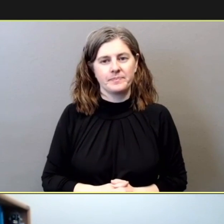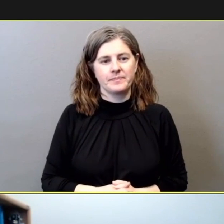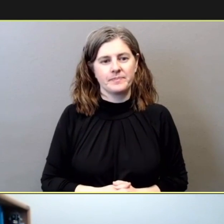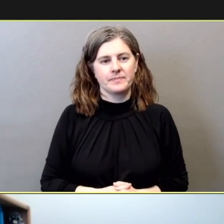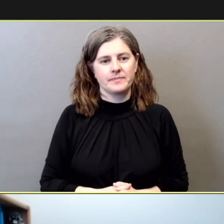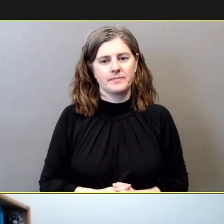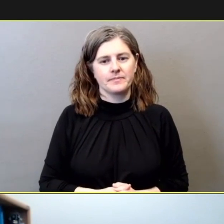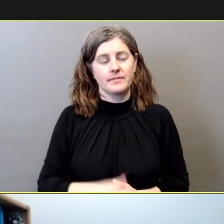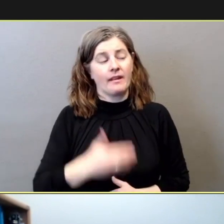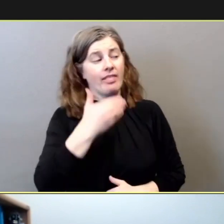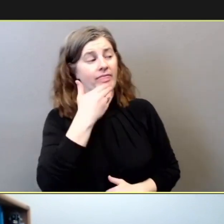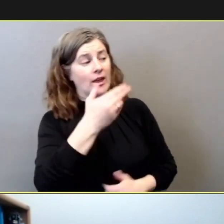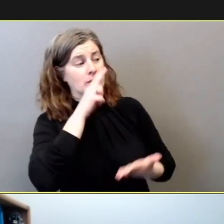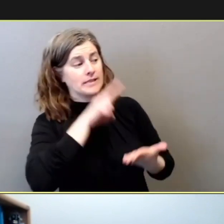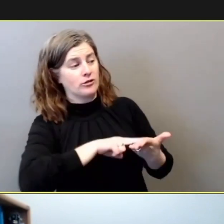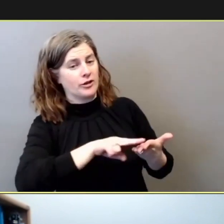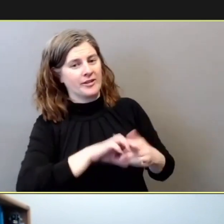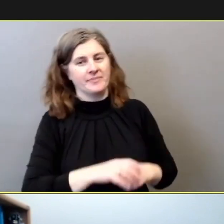Thank you, Secretary.